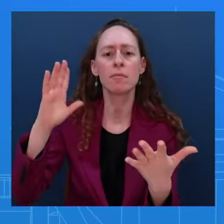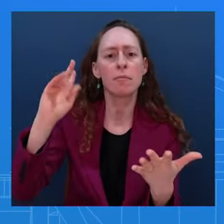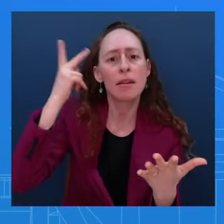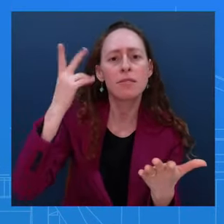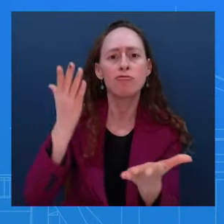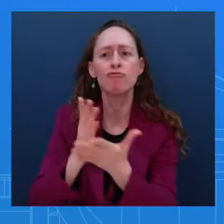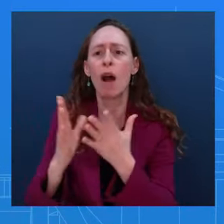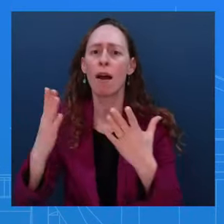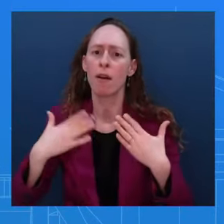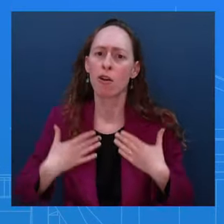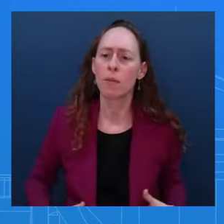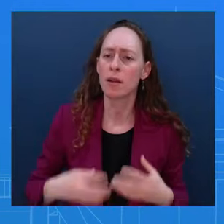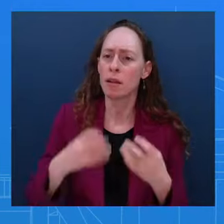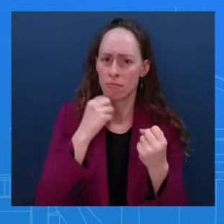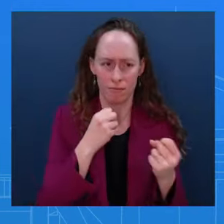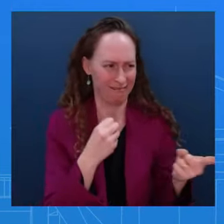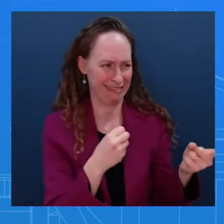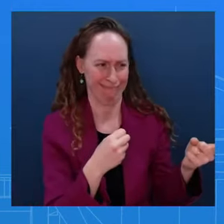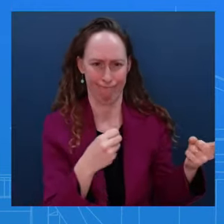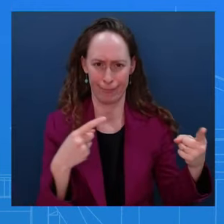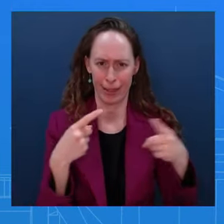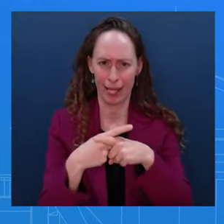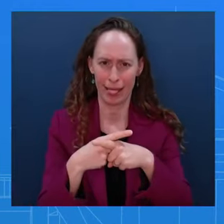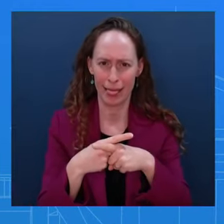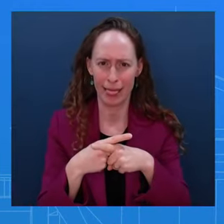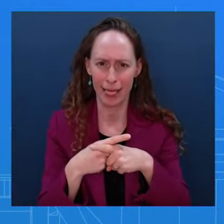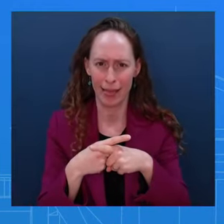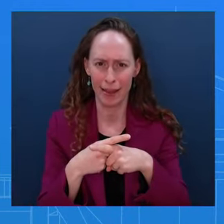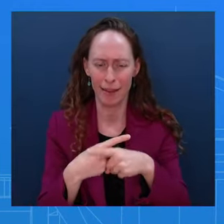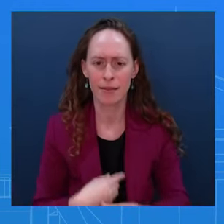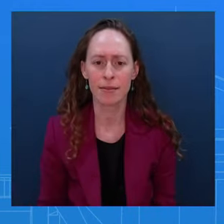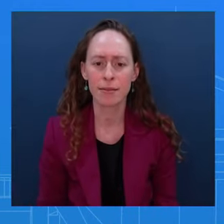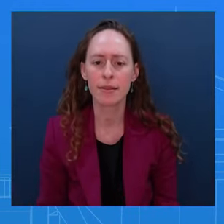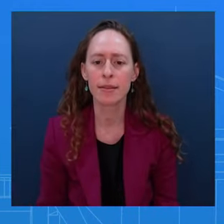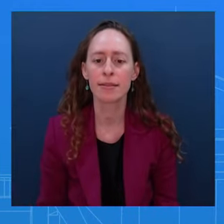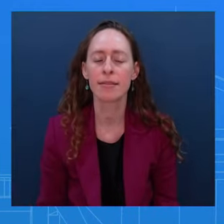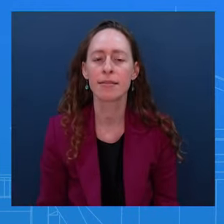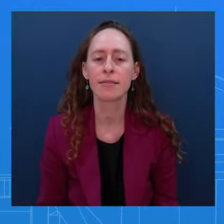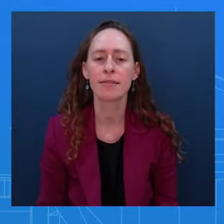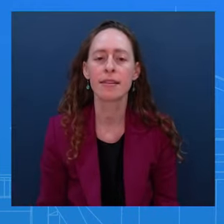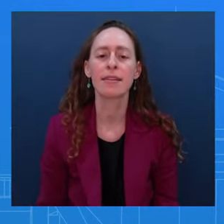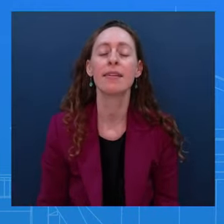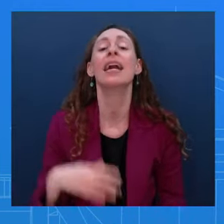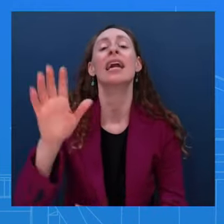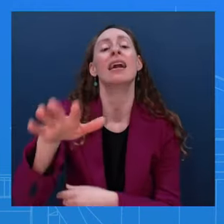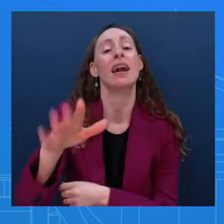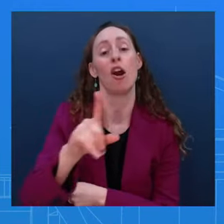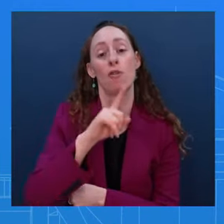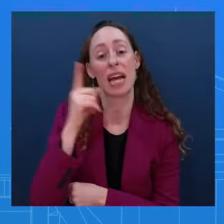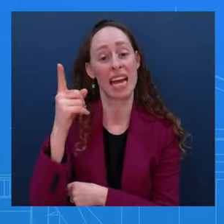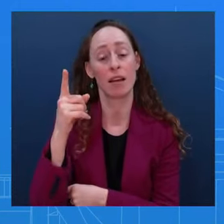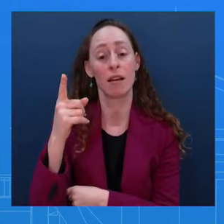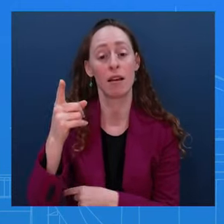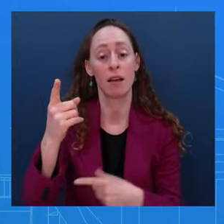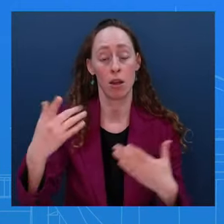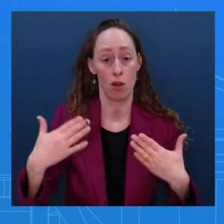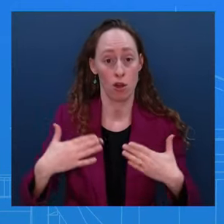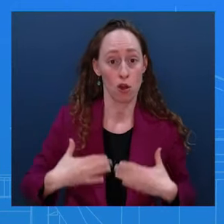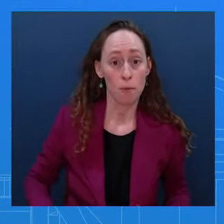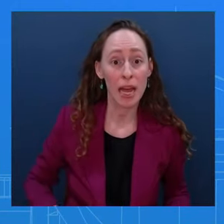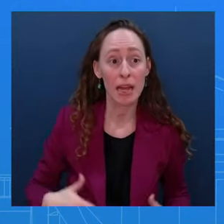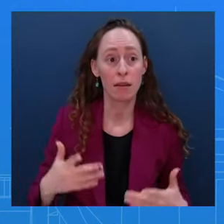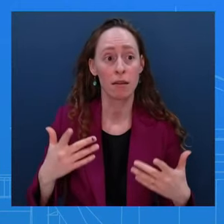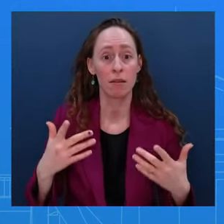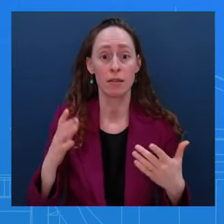I think the only way I can answer that question is to reiterate that human rights, civil rights have been at the forefront, the very foundation